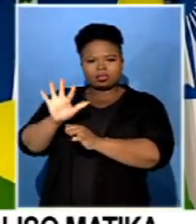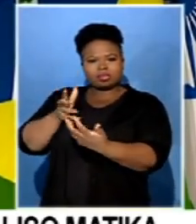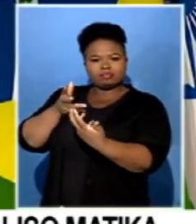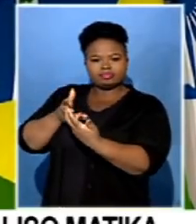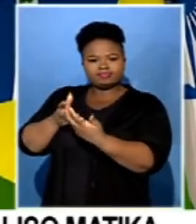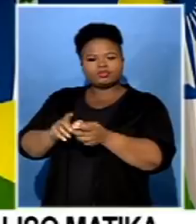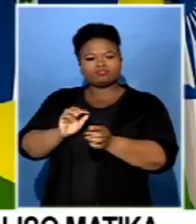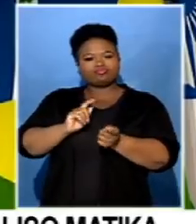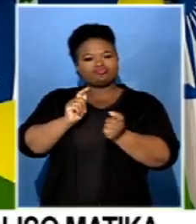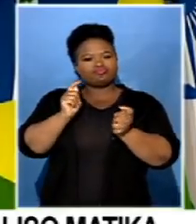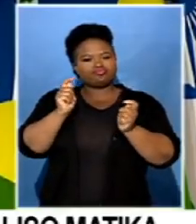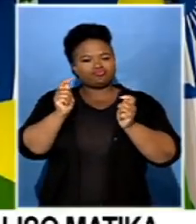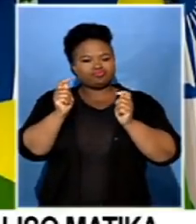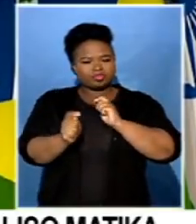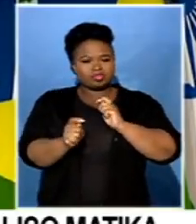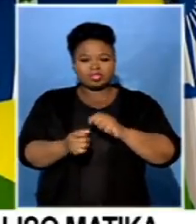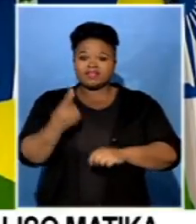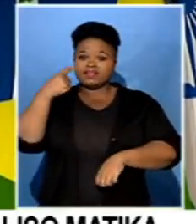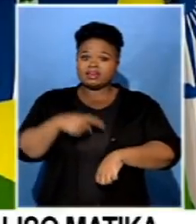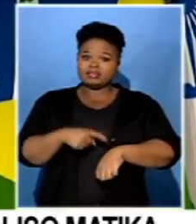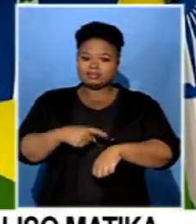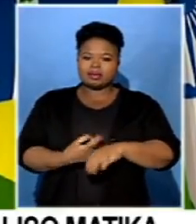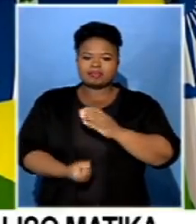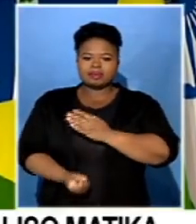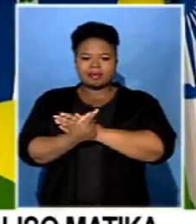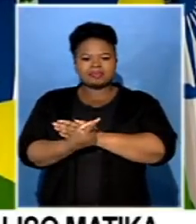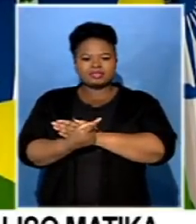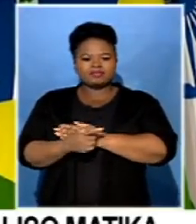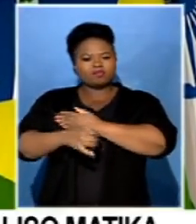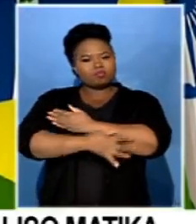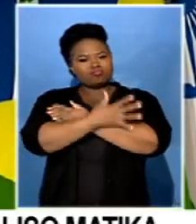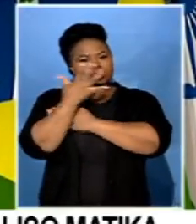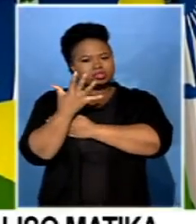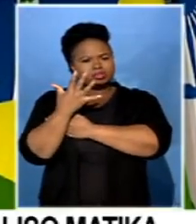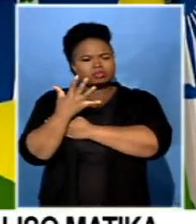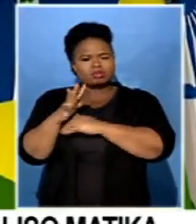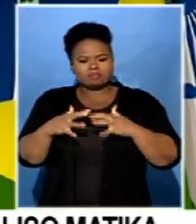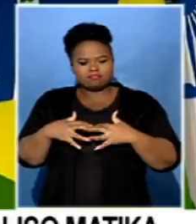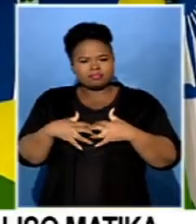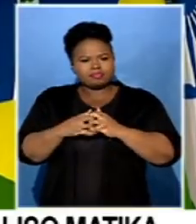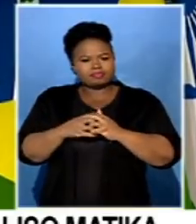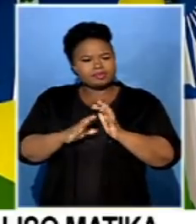decade saw BRICS cooperation getting off the ground and bearing rich fruit.